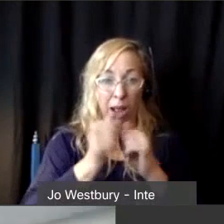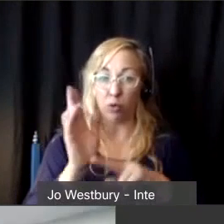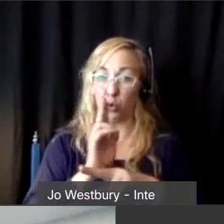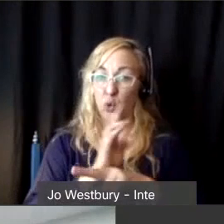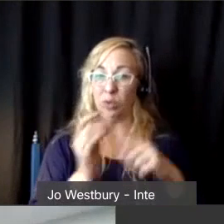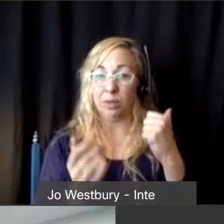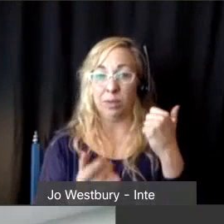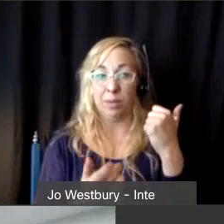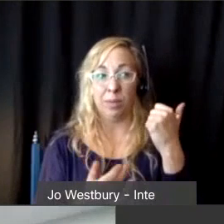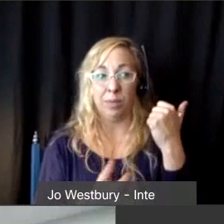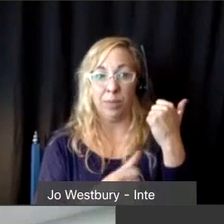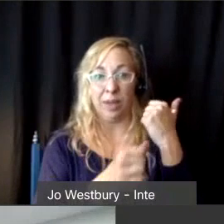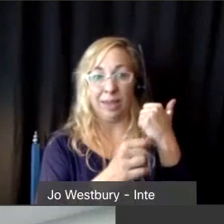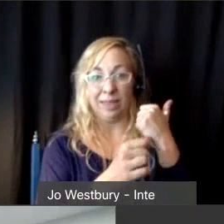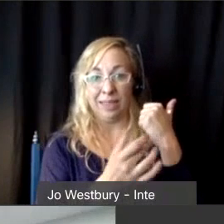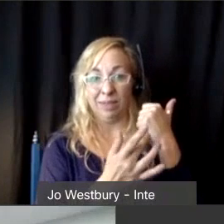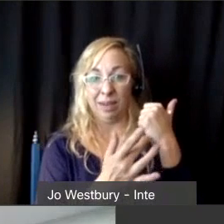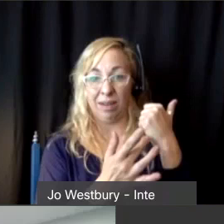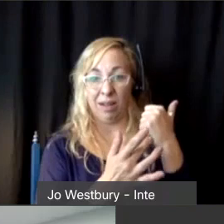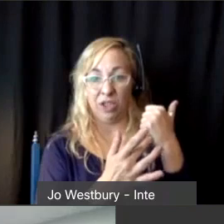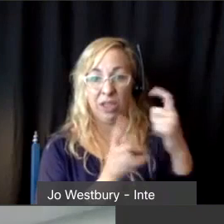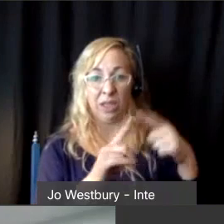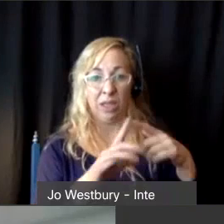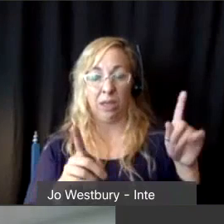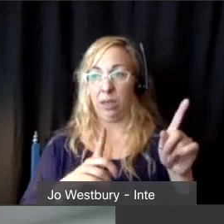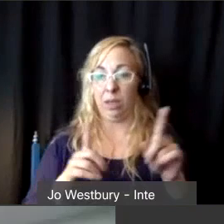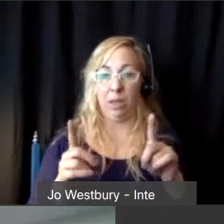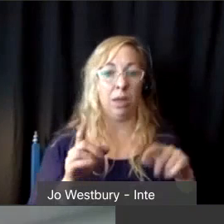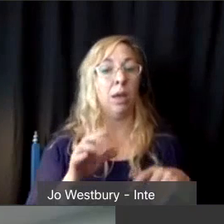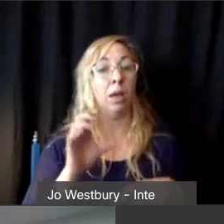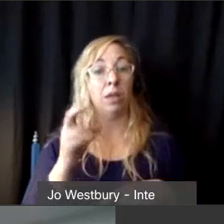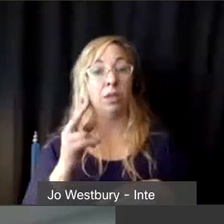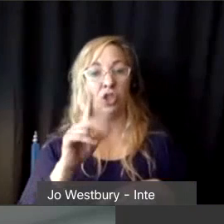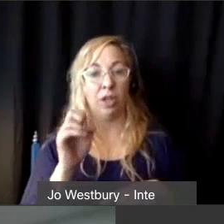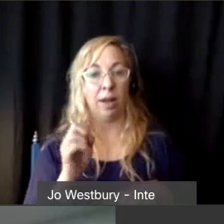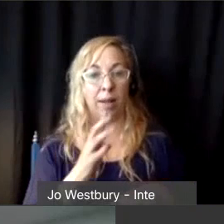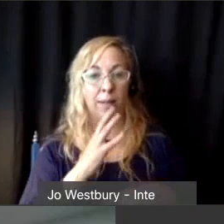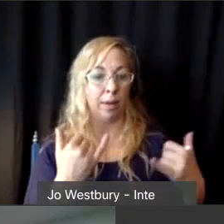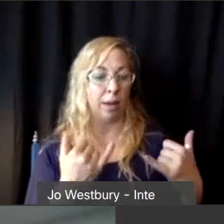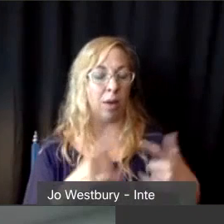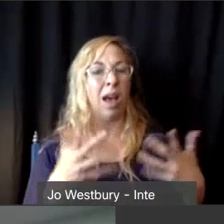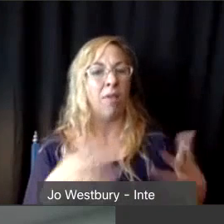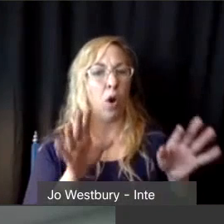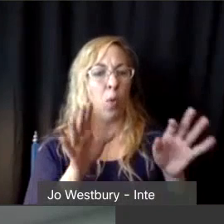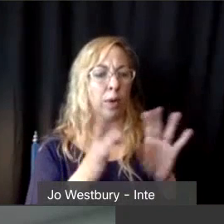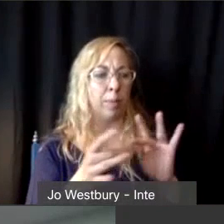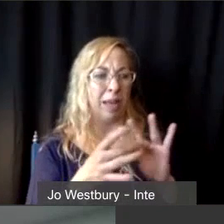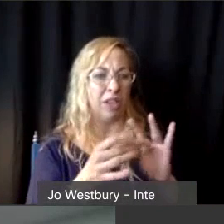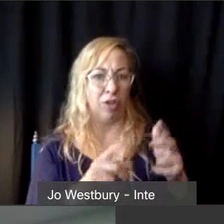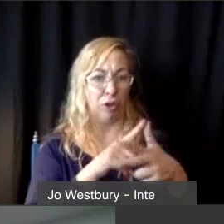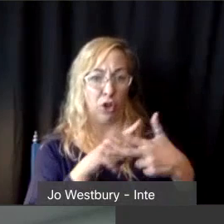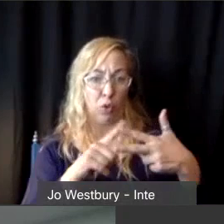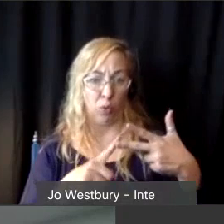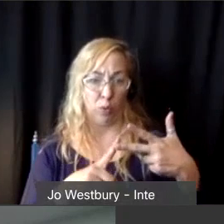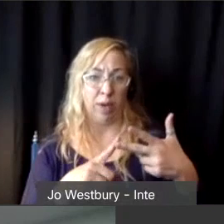So, Go ahead, Chanel. As mentioned before, as a 3-part of the, that's